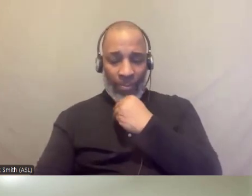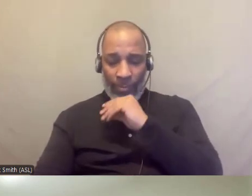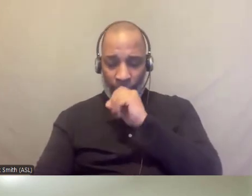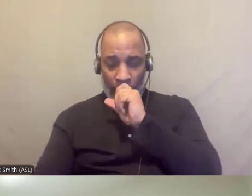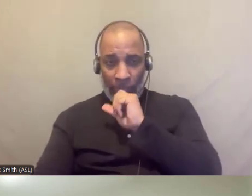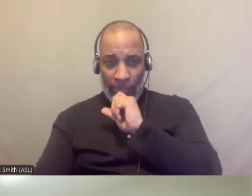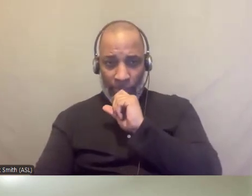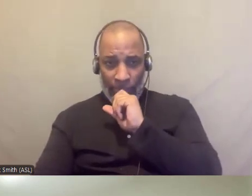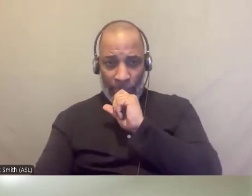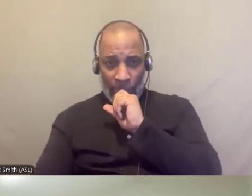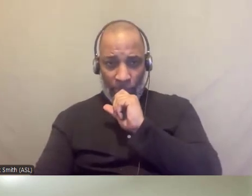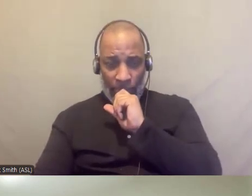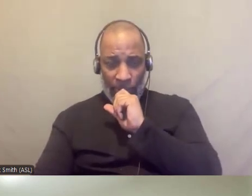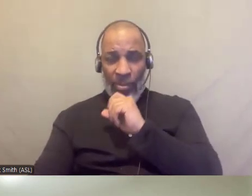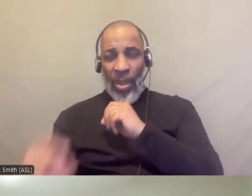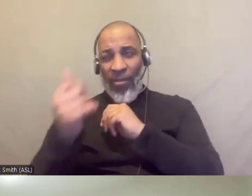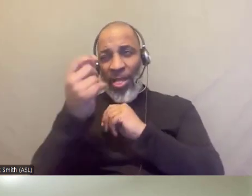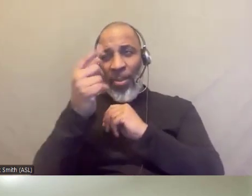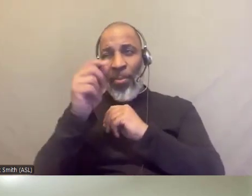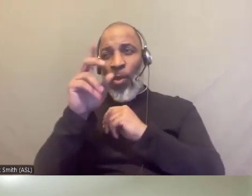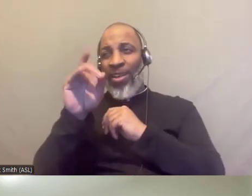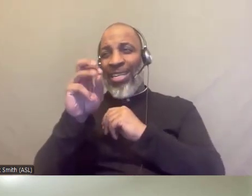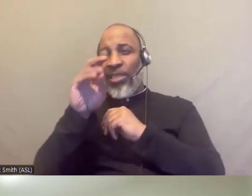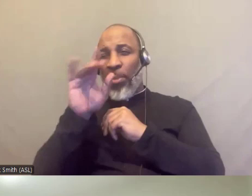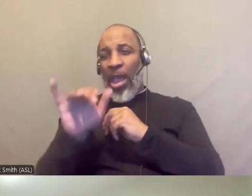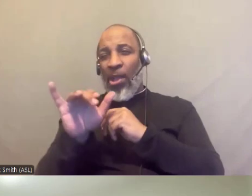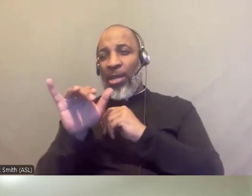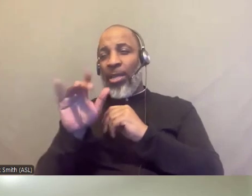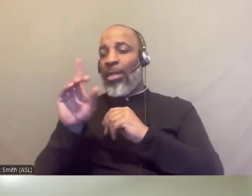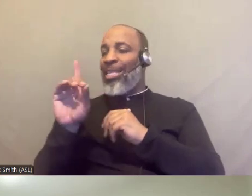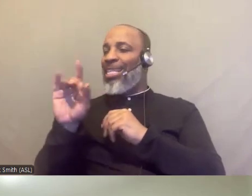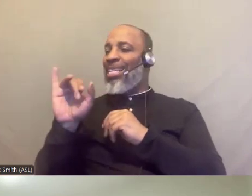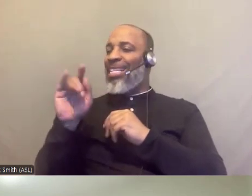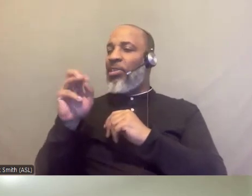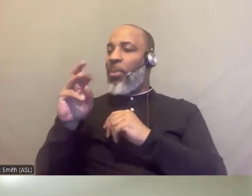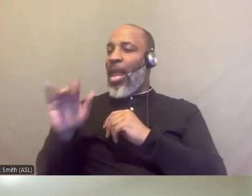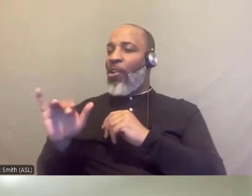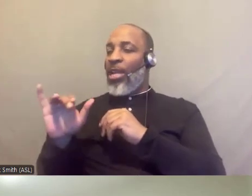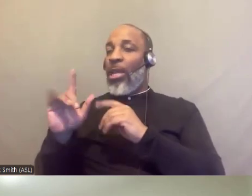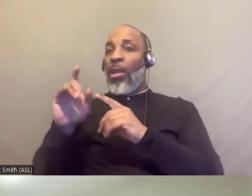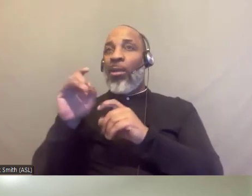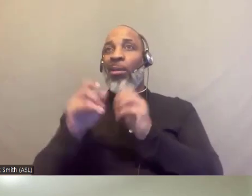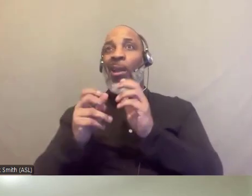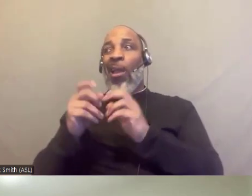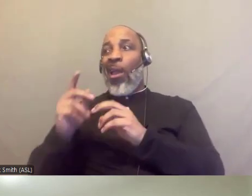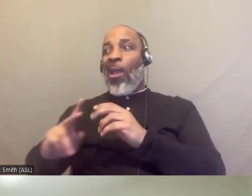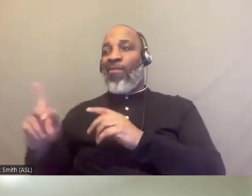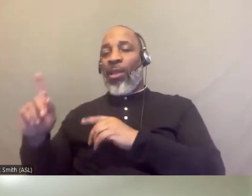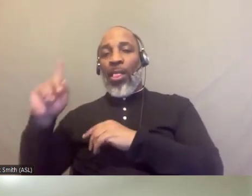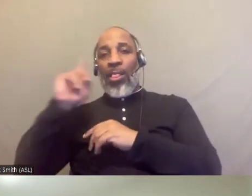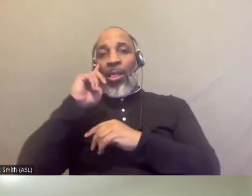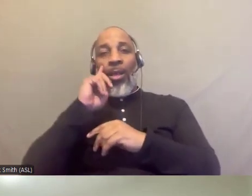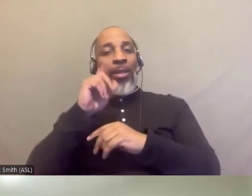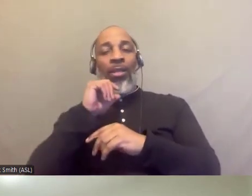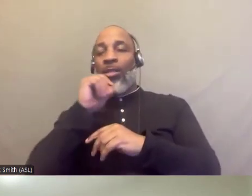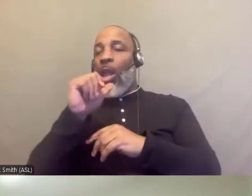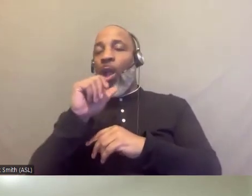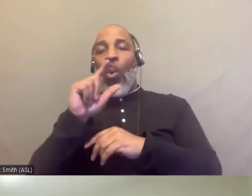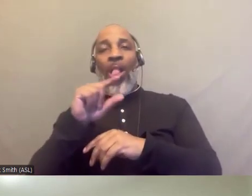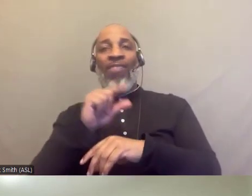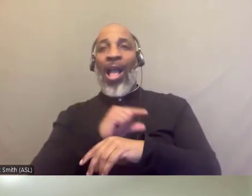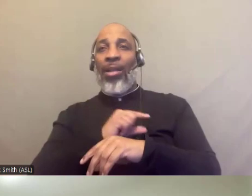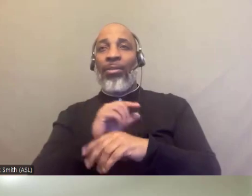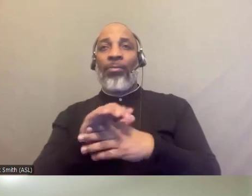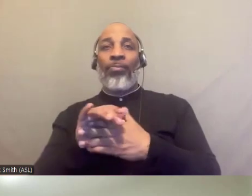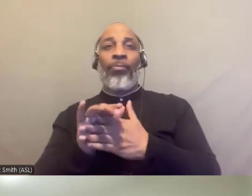We've got a little bit more disparity in our answers here. About half of the folks in the audience think that Bill is not qualified